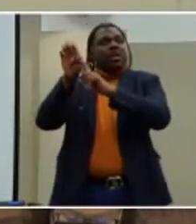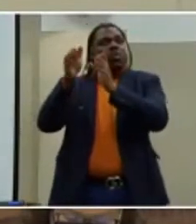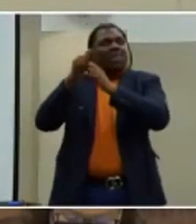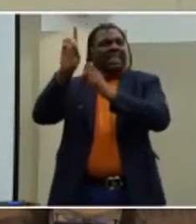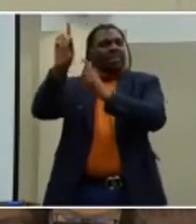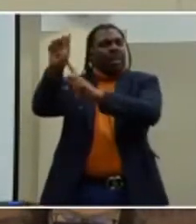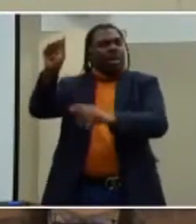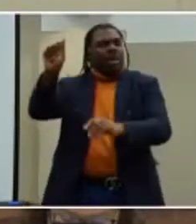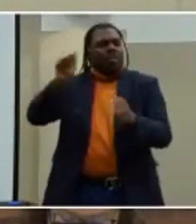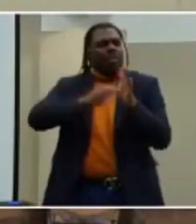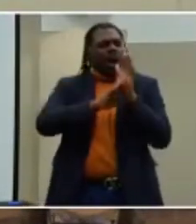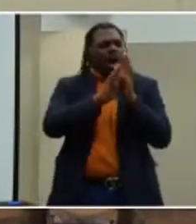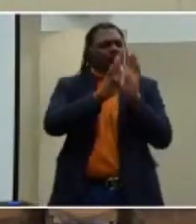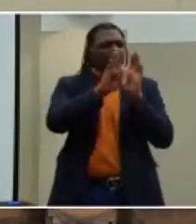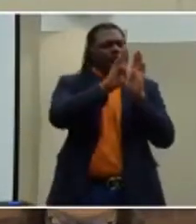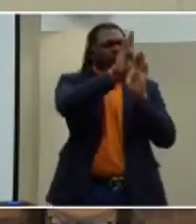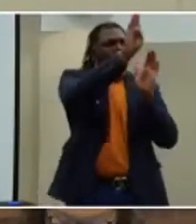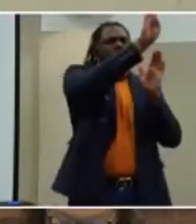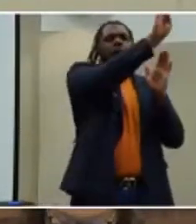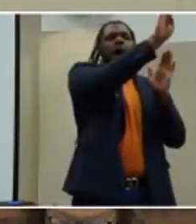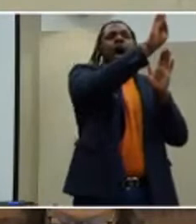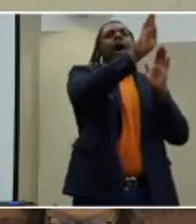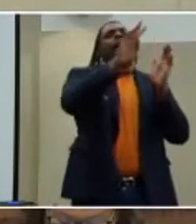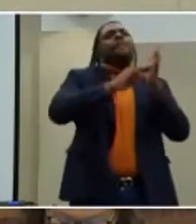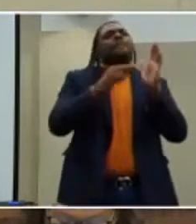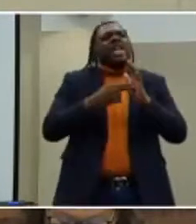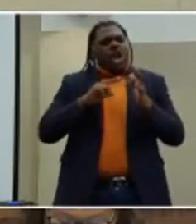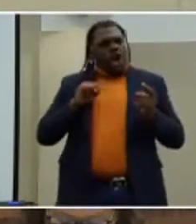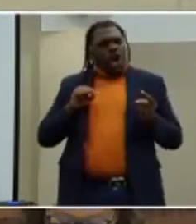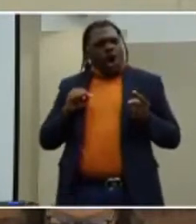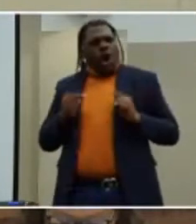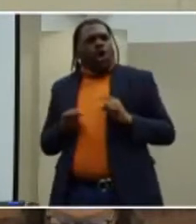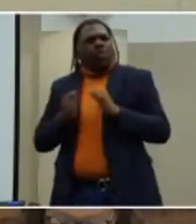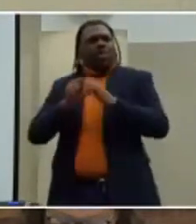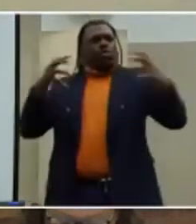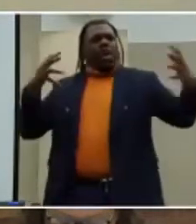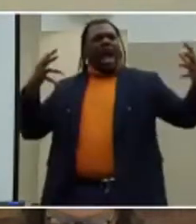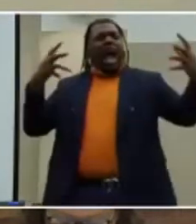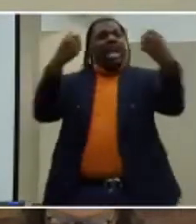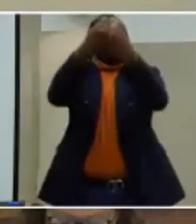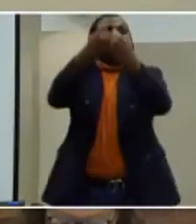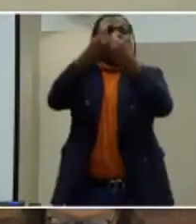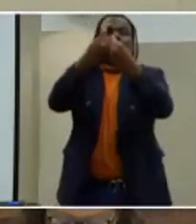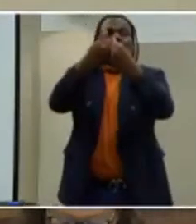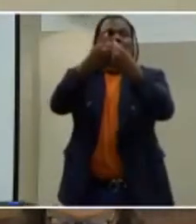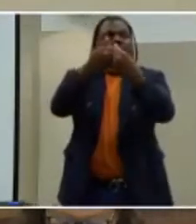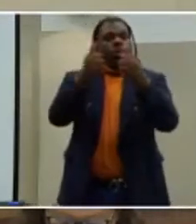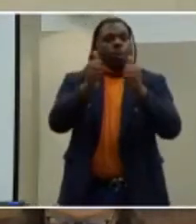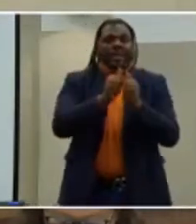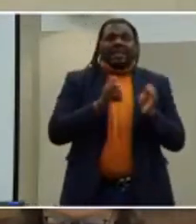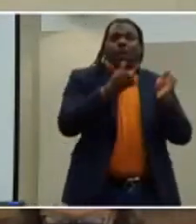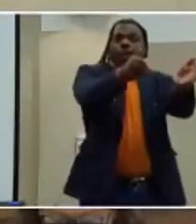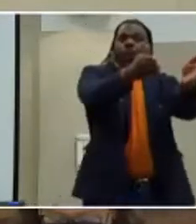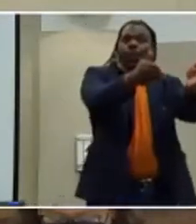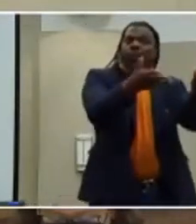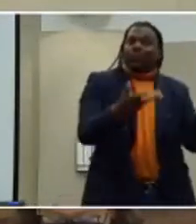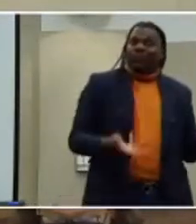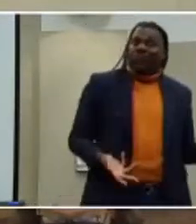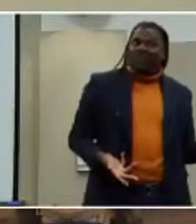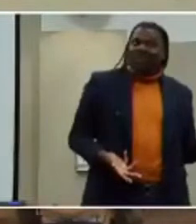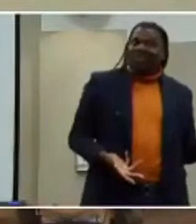disabilities being hurt through crashes on the streets, on the sidewalk. I've